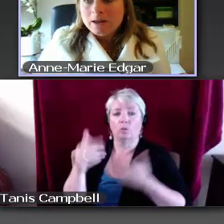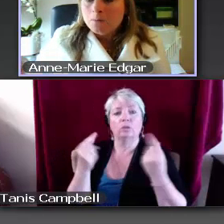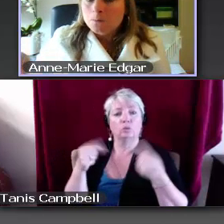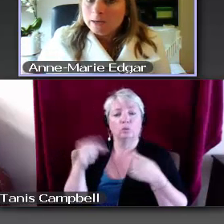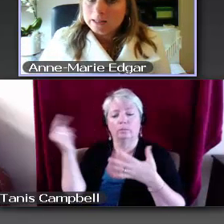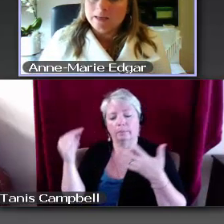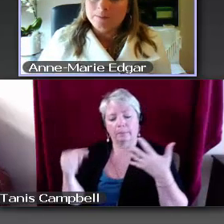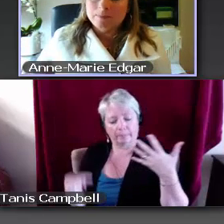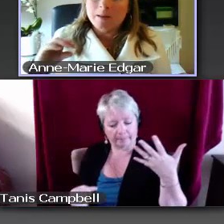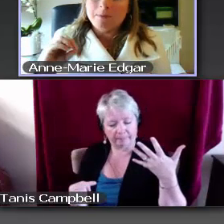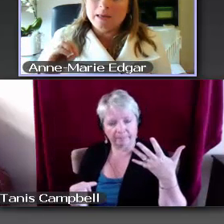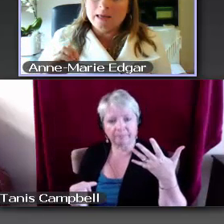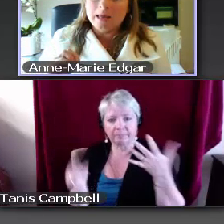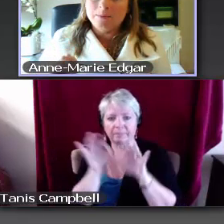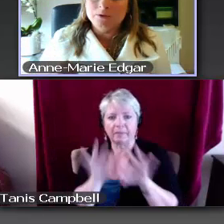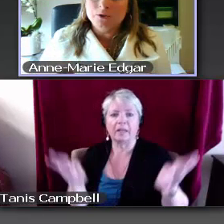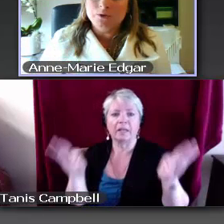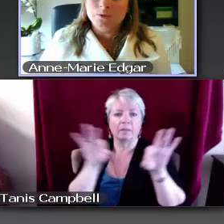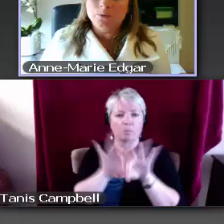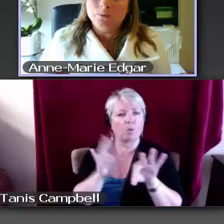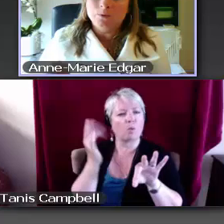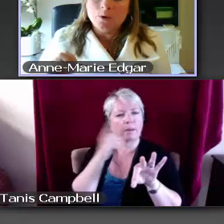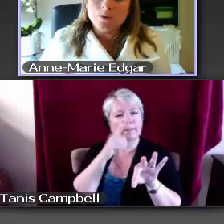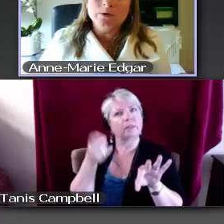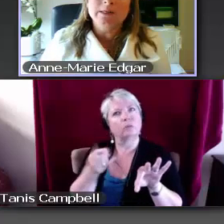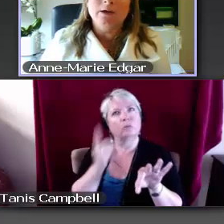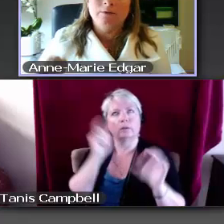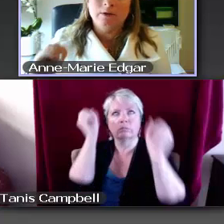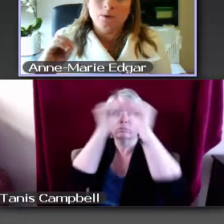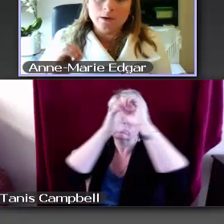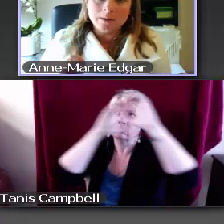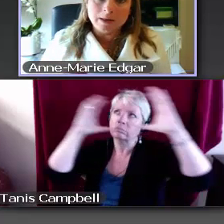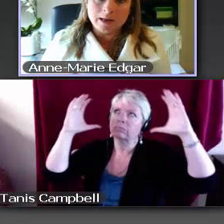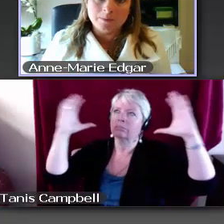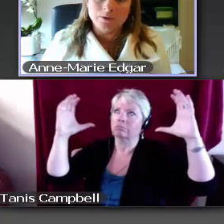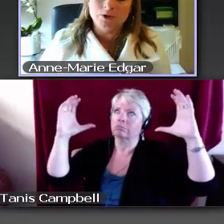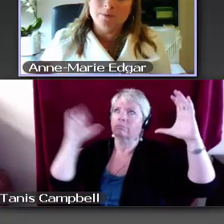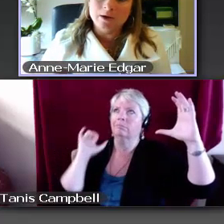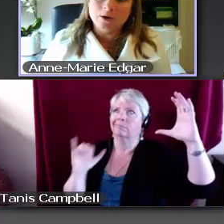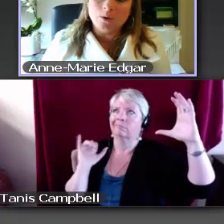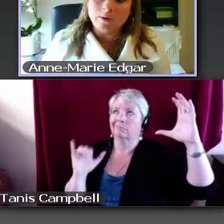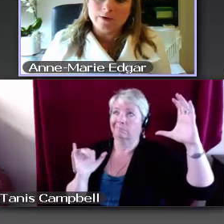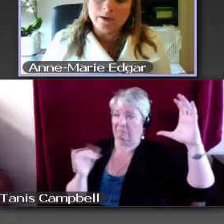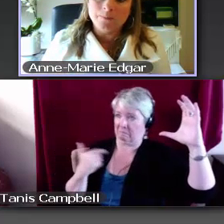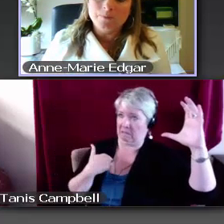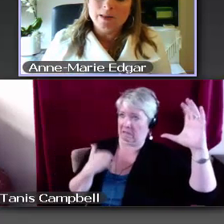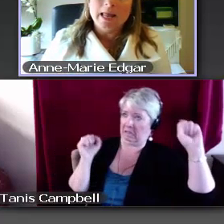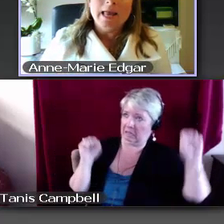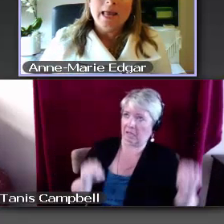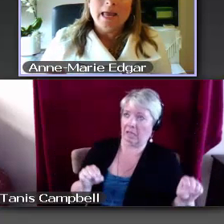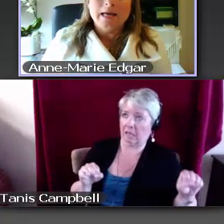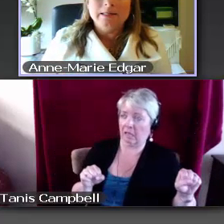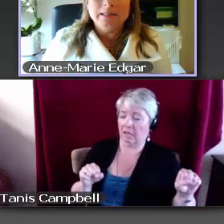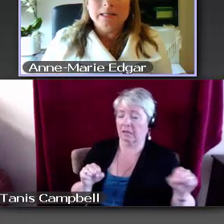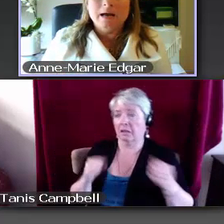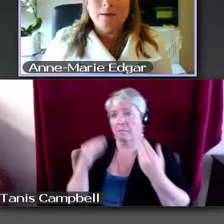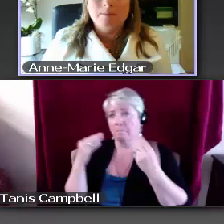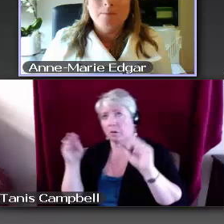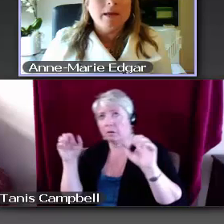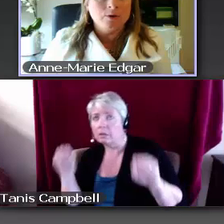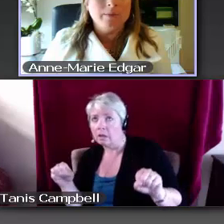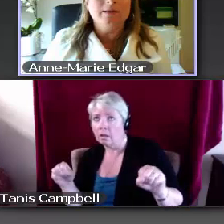of really being able to know yourself that you're going to be able to make a go of it